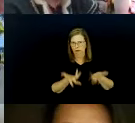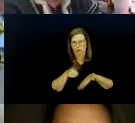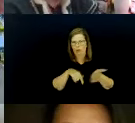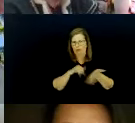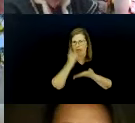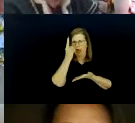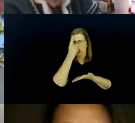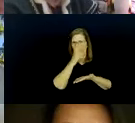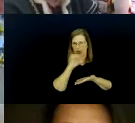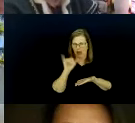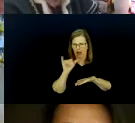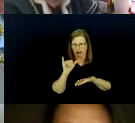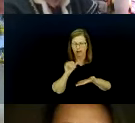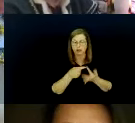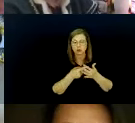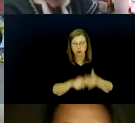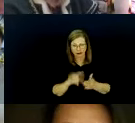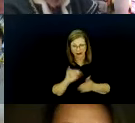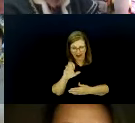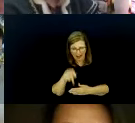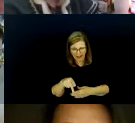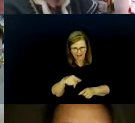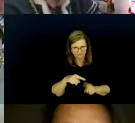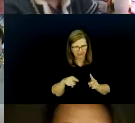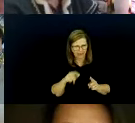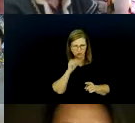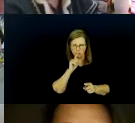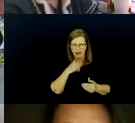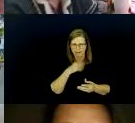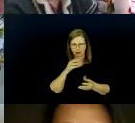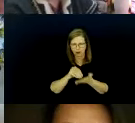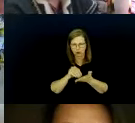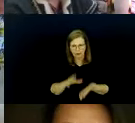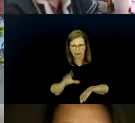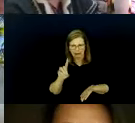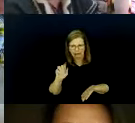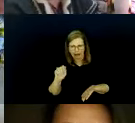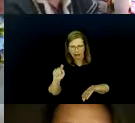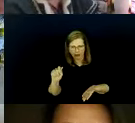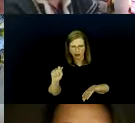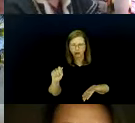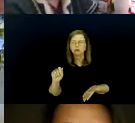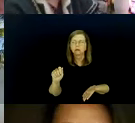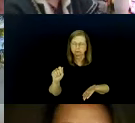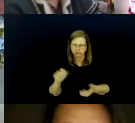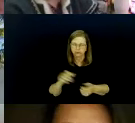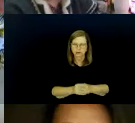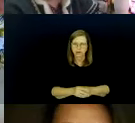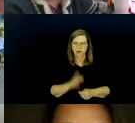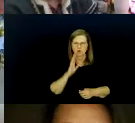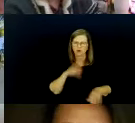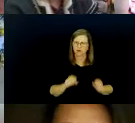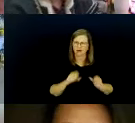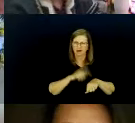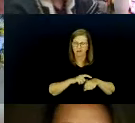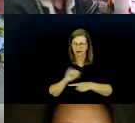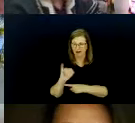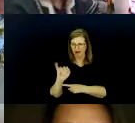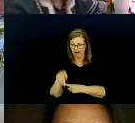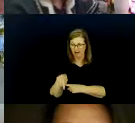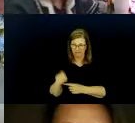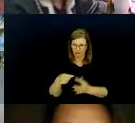started ICAP, but don't have actual student data. So again, it's gonna take some time. The ICAP doesn't have to be started